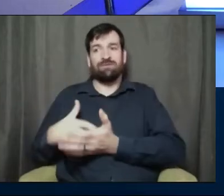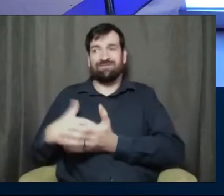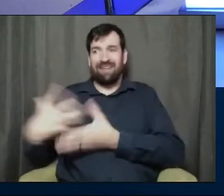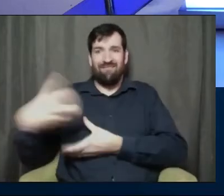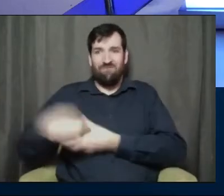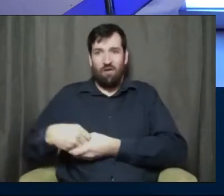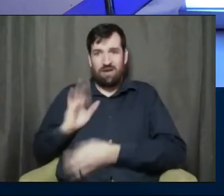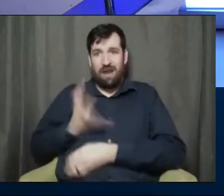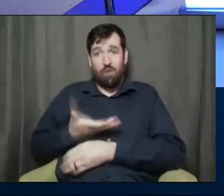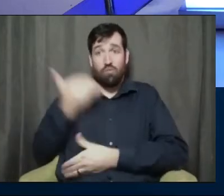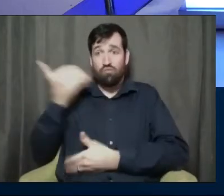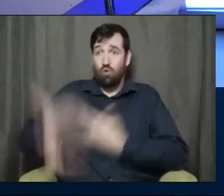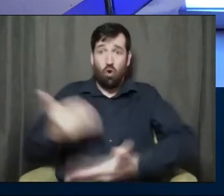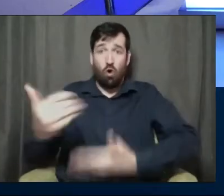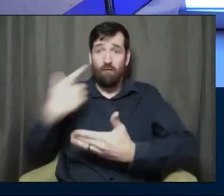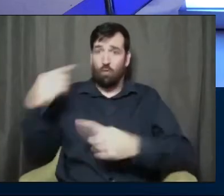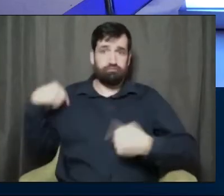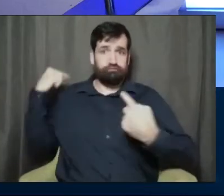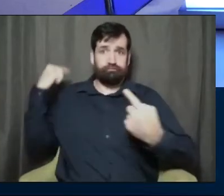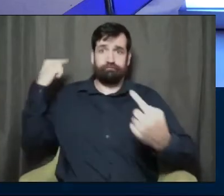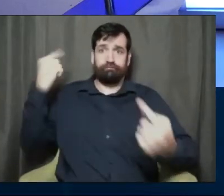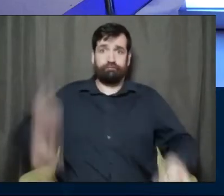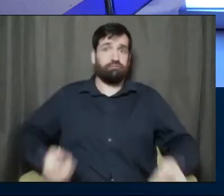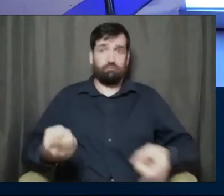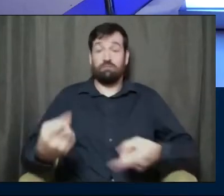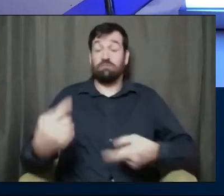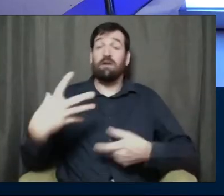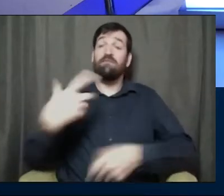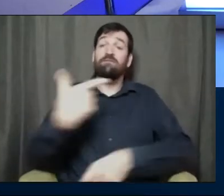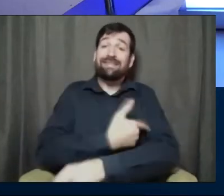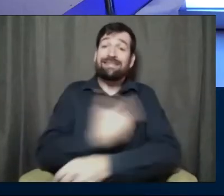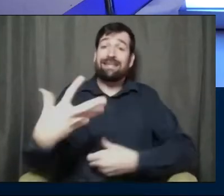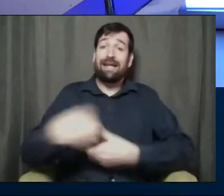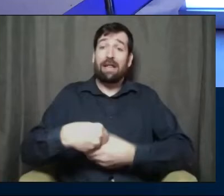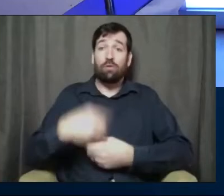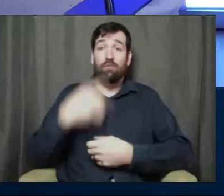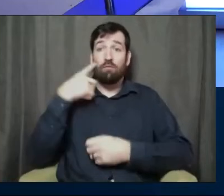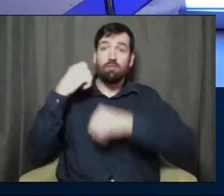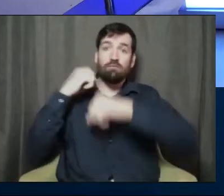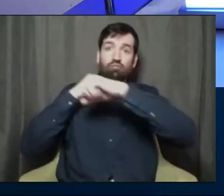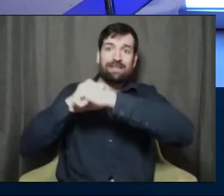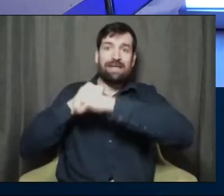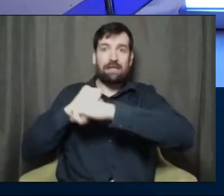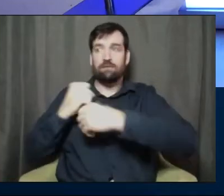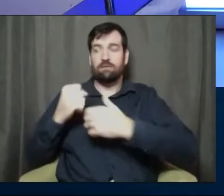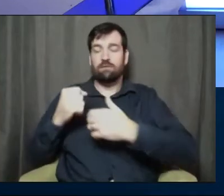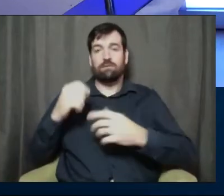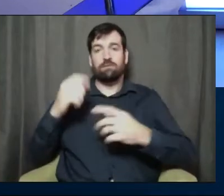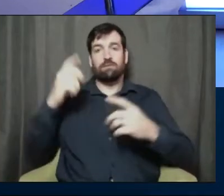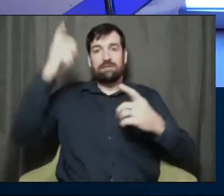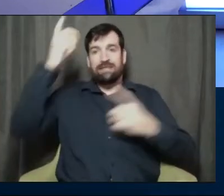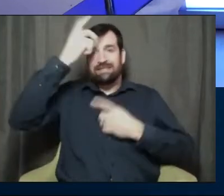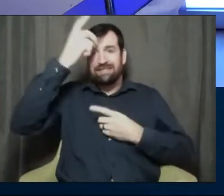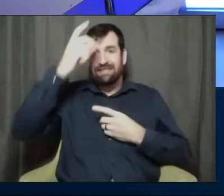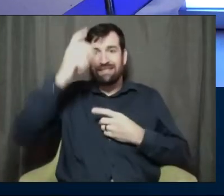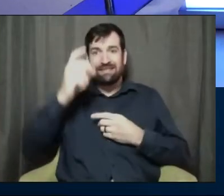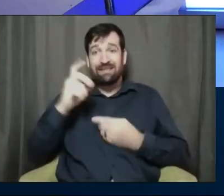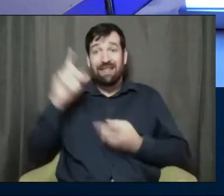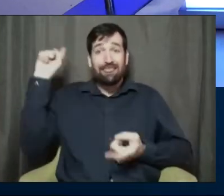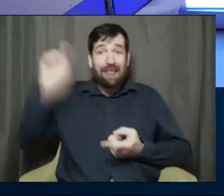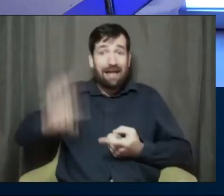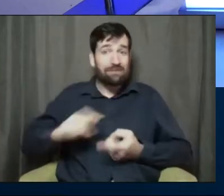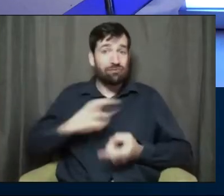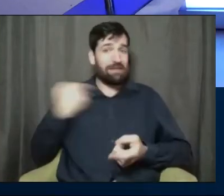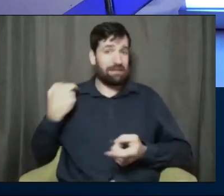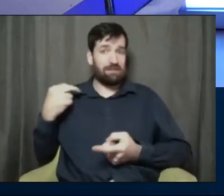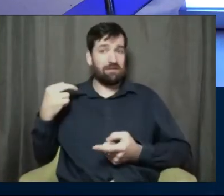time. And those vaccines even include things to protect you against diseases that don't carry as much as risk as COVID. But we know they're